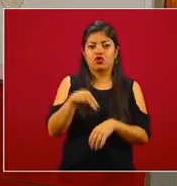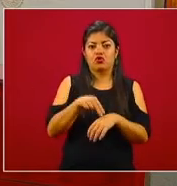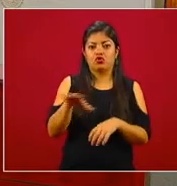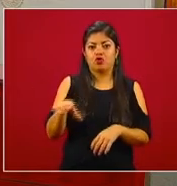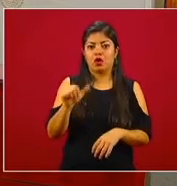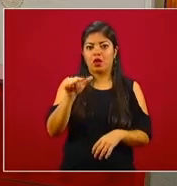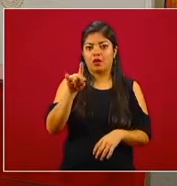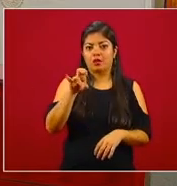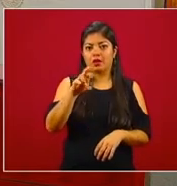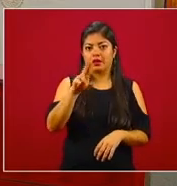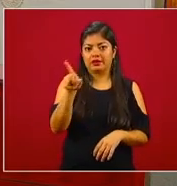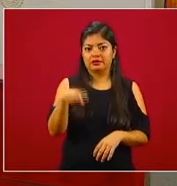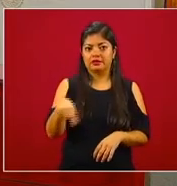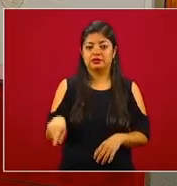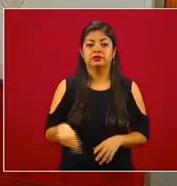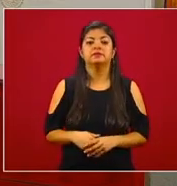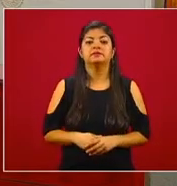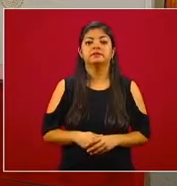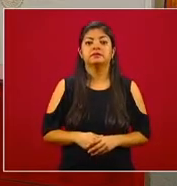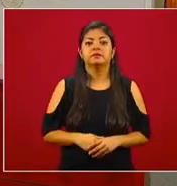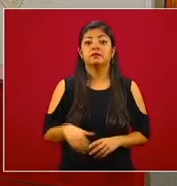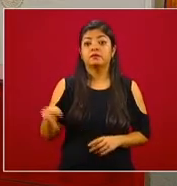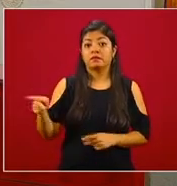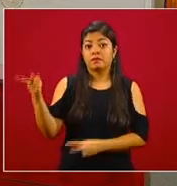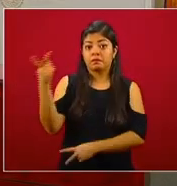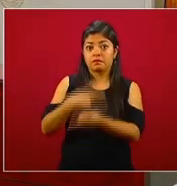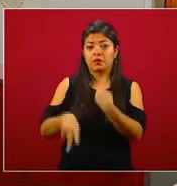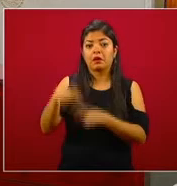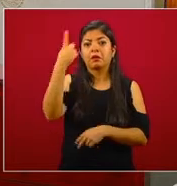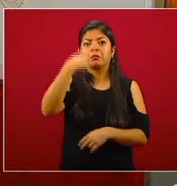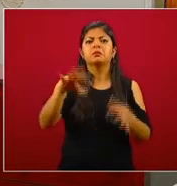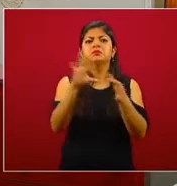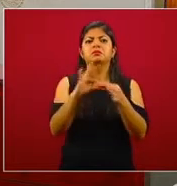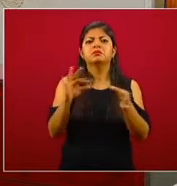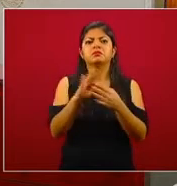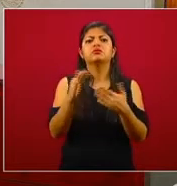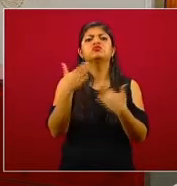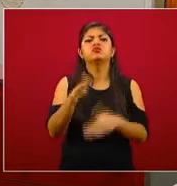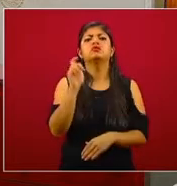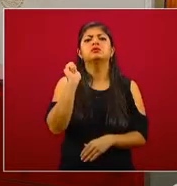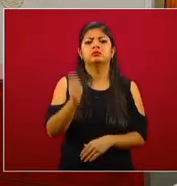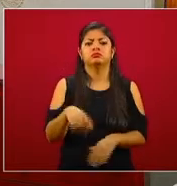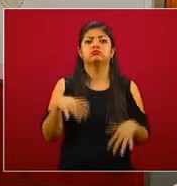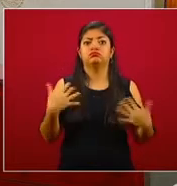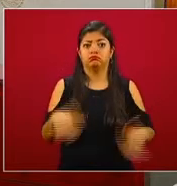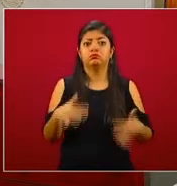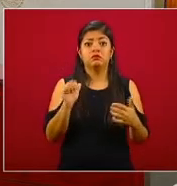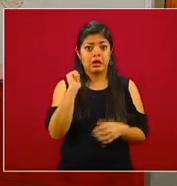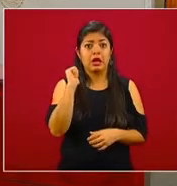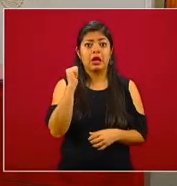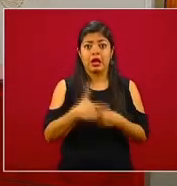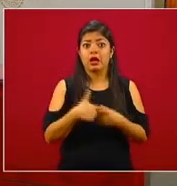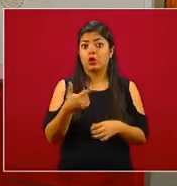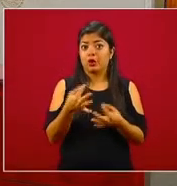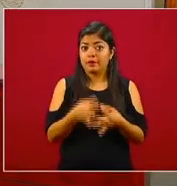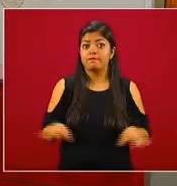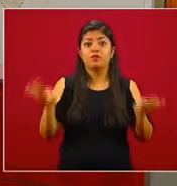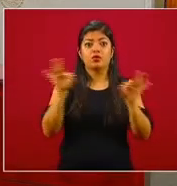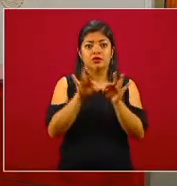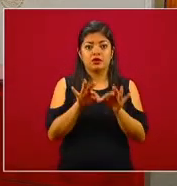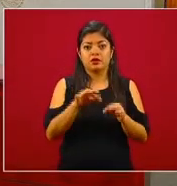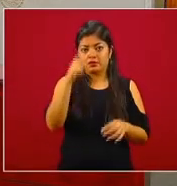Builla, Paola, who y works directly for vienen para comentar Dr. sobre algo Buya, que ha sido and they're extraordinariamente both importante here